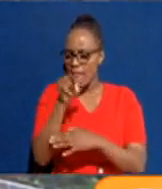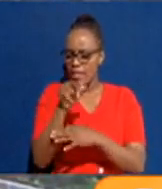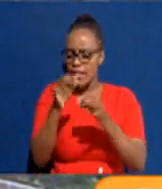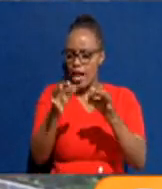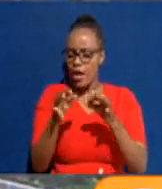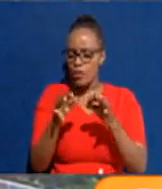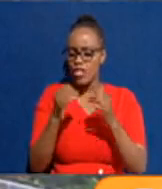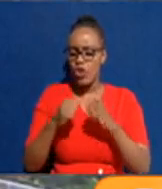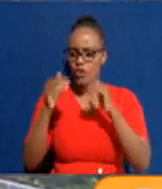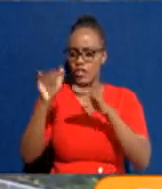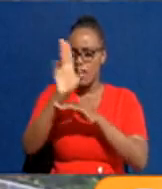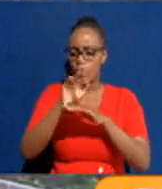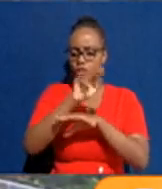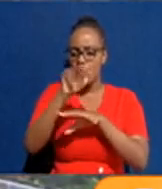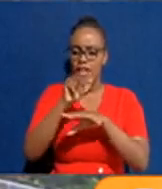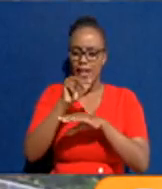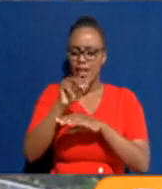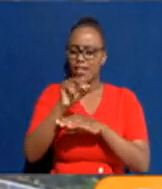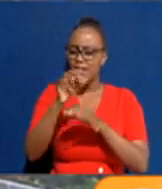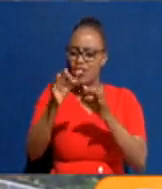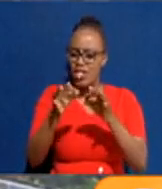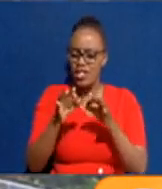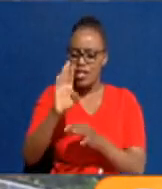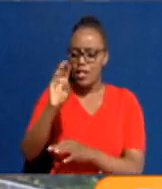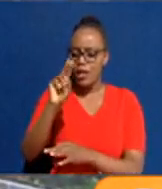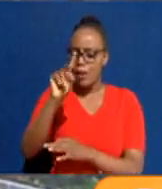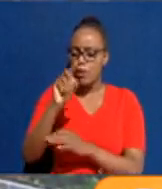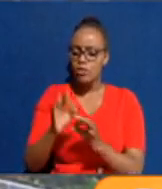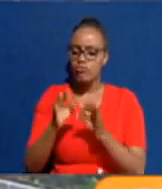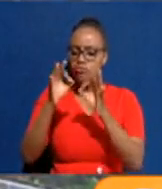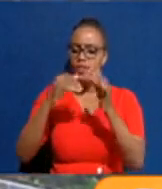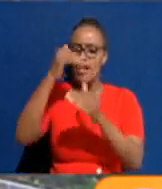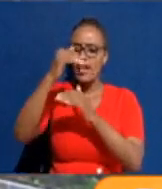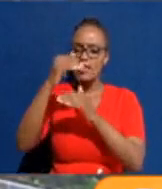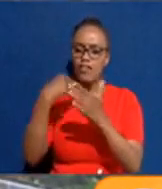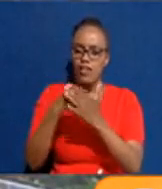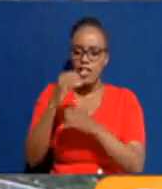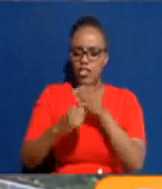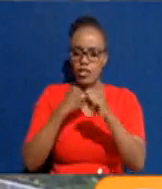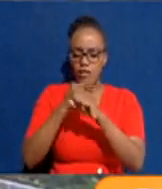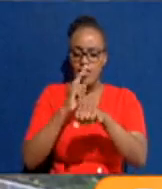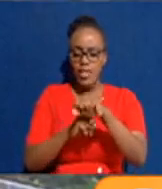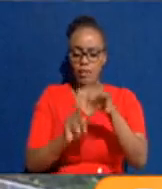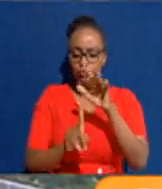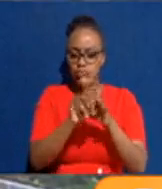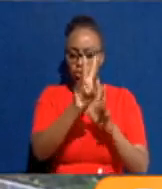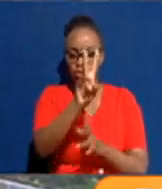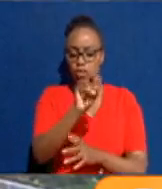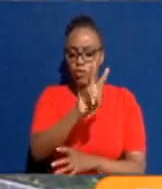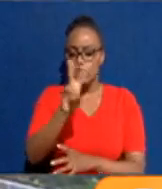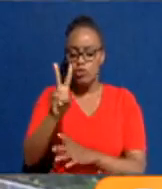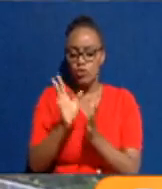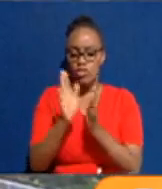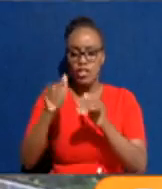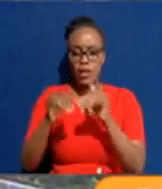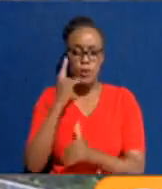officer did not use Treasury bonds or defer payment to the next financial year in the wake of the 2022 August general elections.